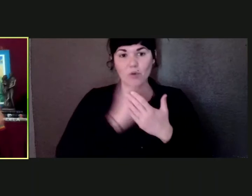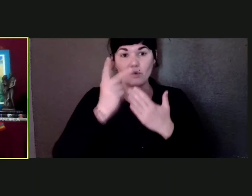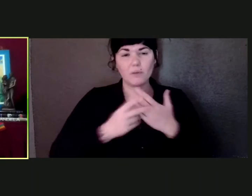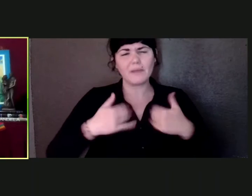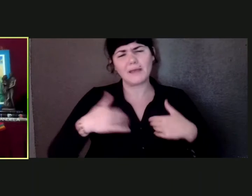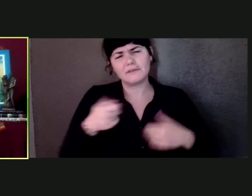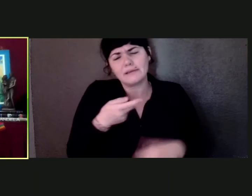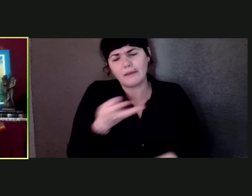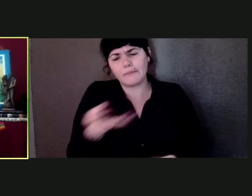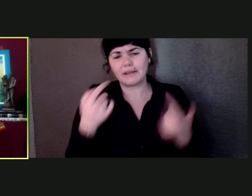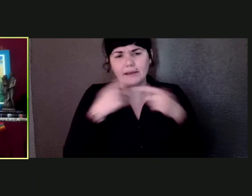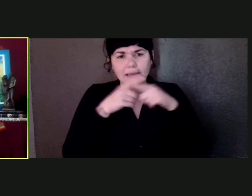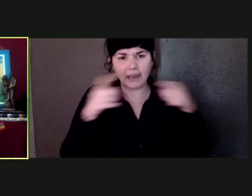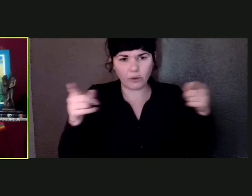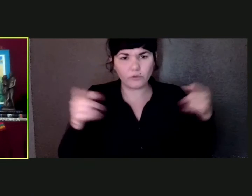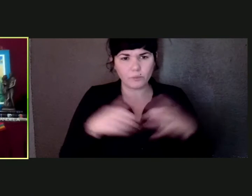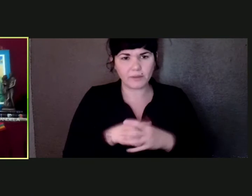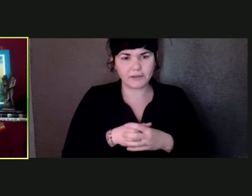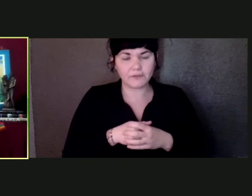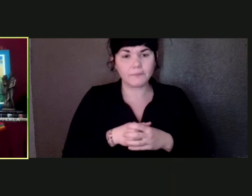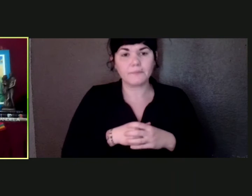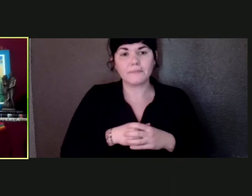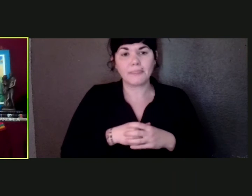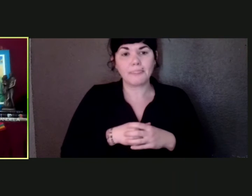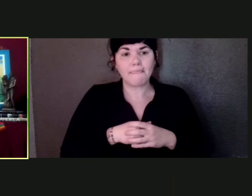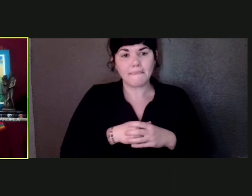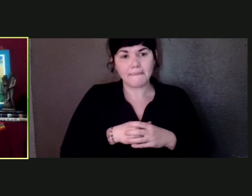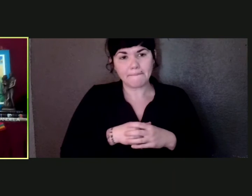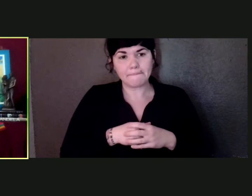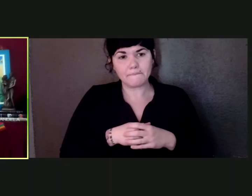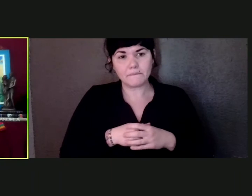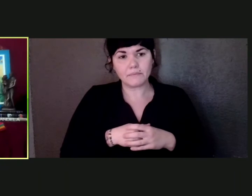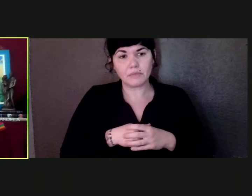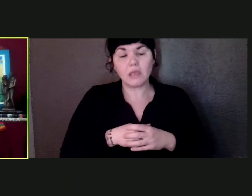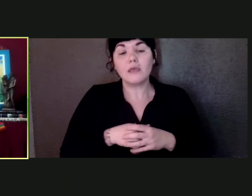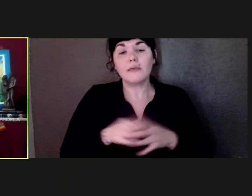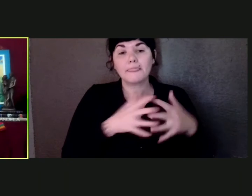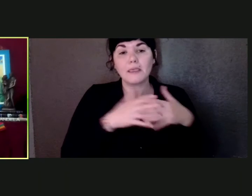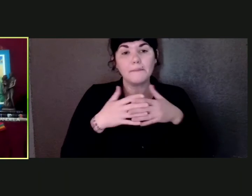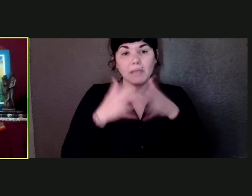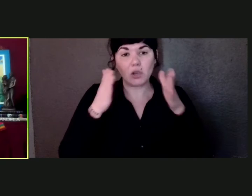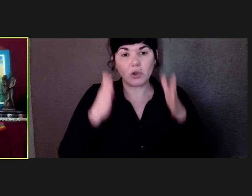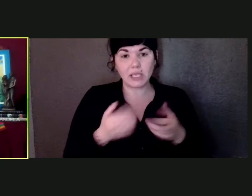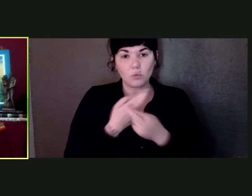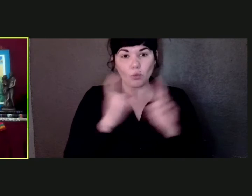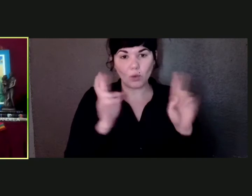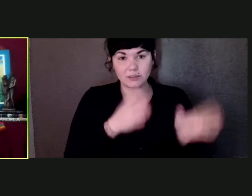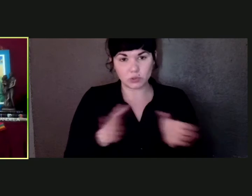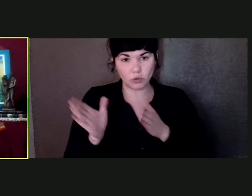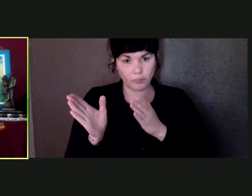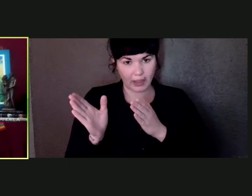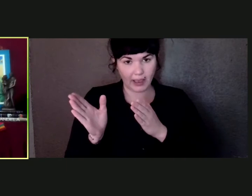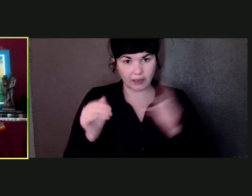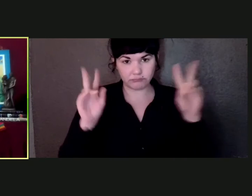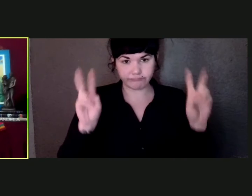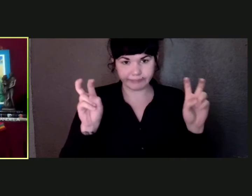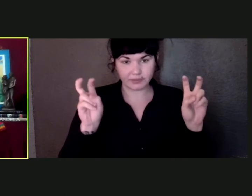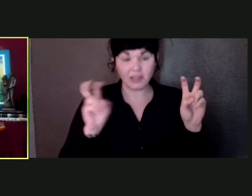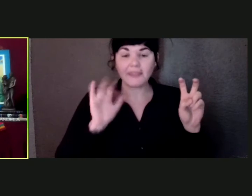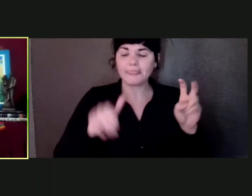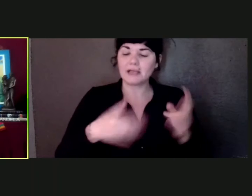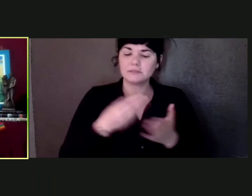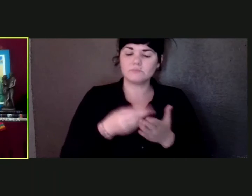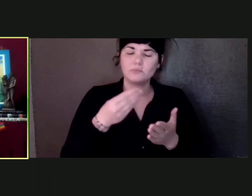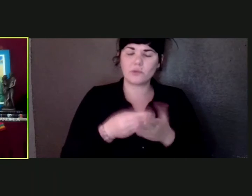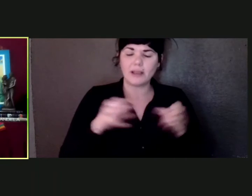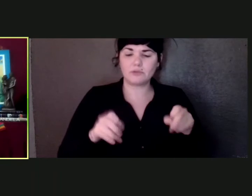you. Consistent with what you heard about the American Rescue Plan. These are dollars and opportunities. Mayor Duggan has